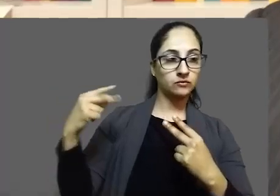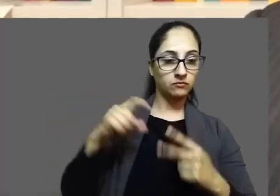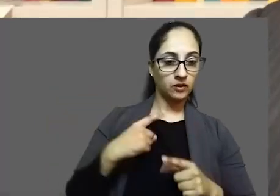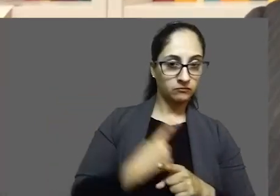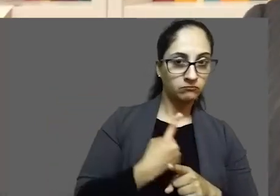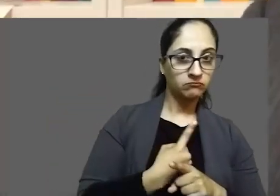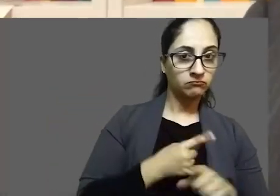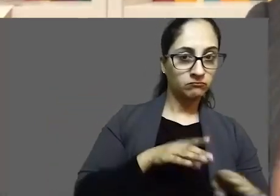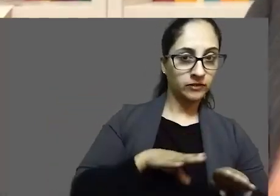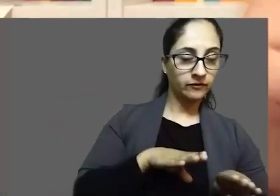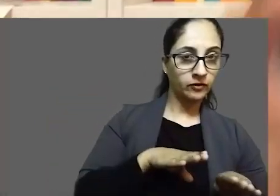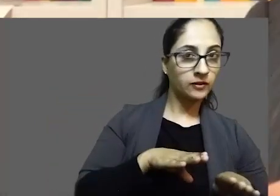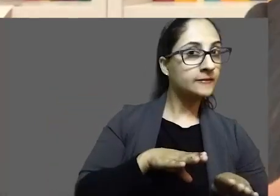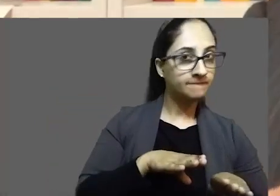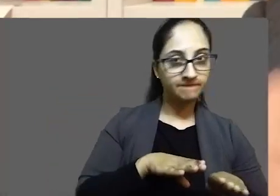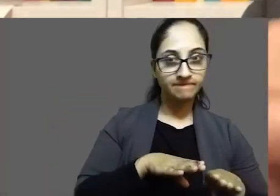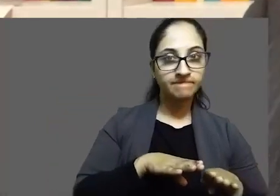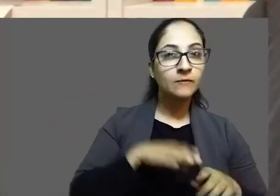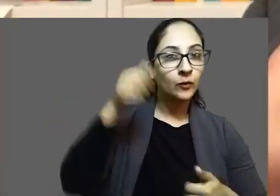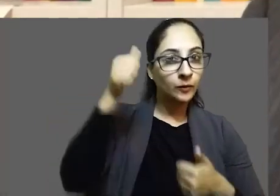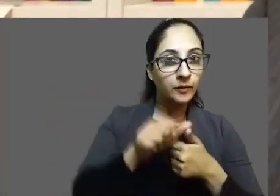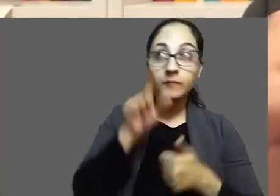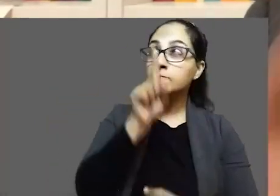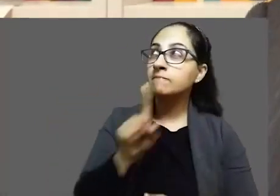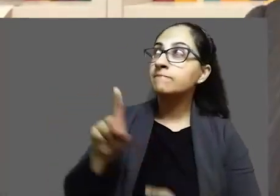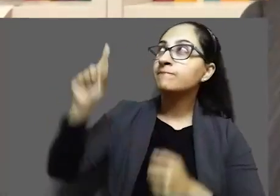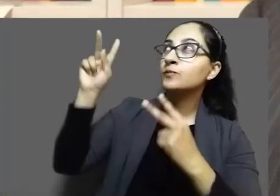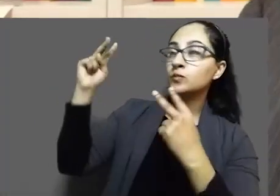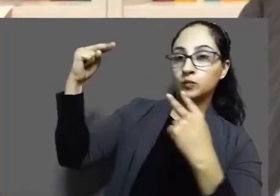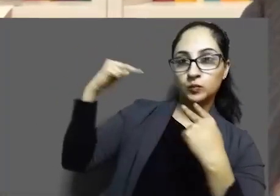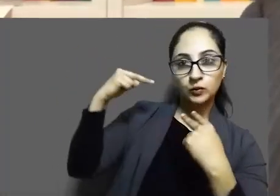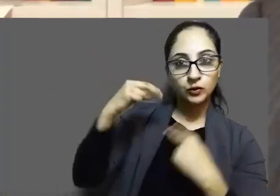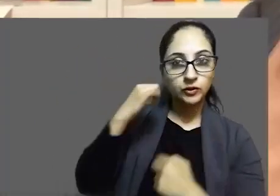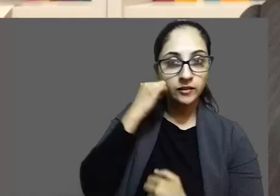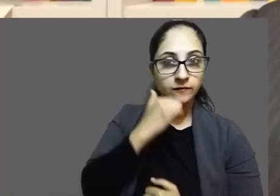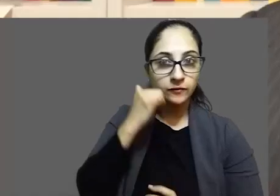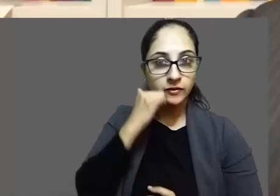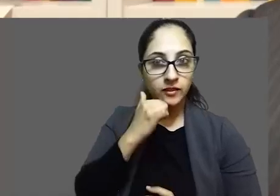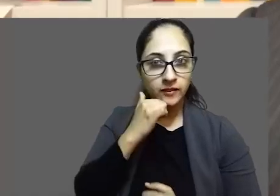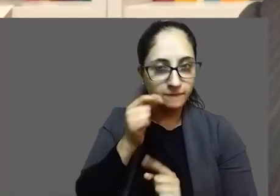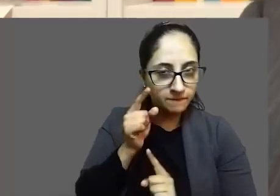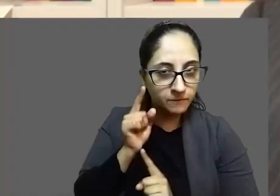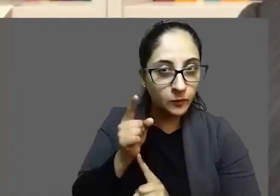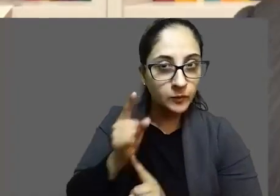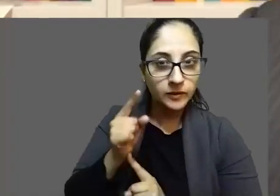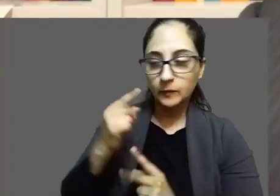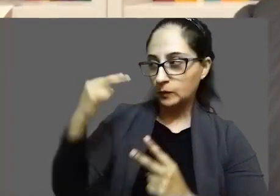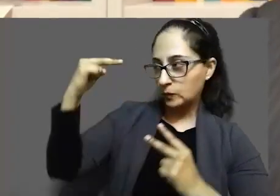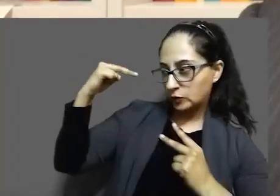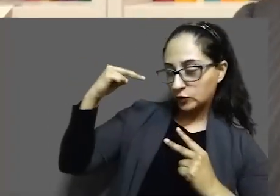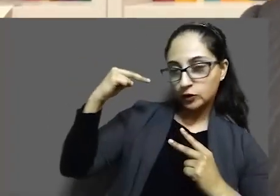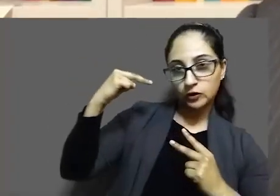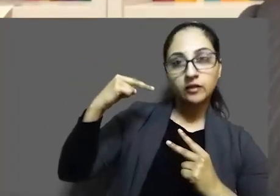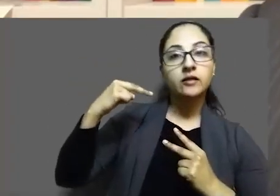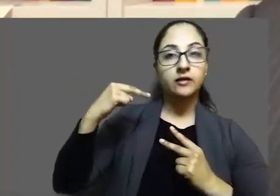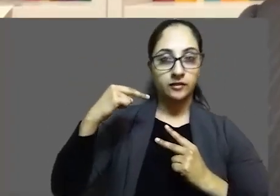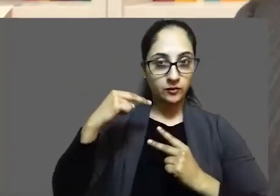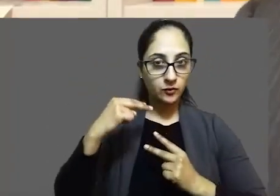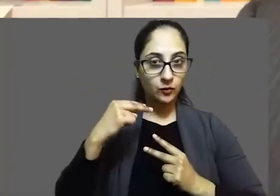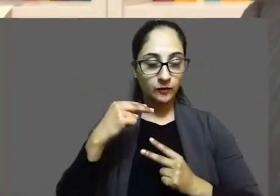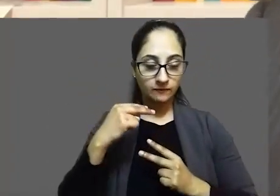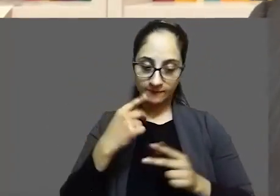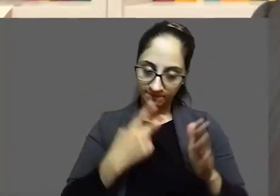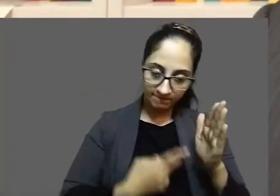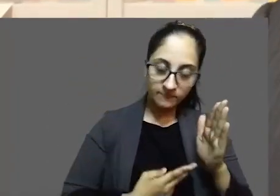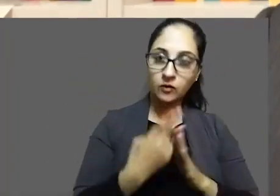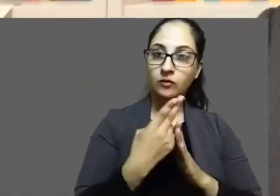always ethical? Not only because I'm being watched, but because it pleases God and it is the guidance of the Imams. So this to me is how I